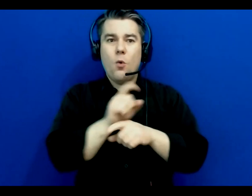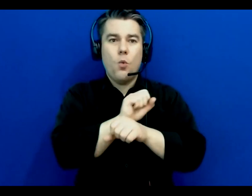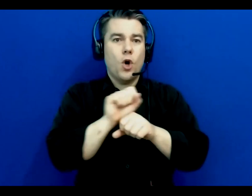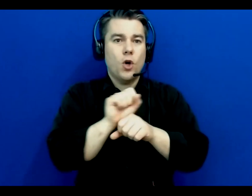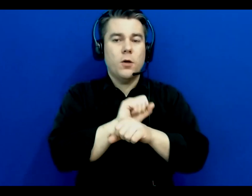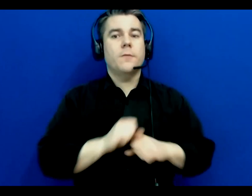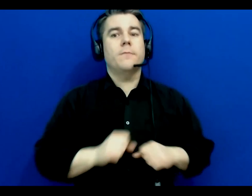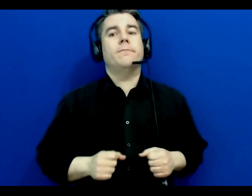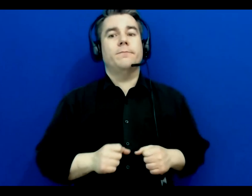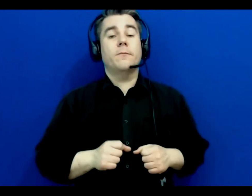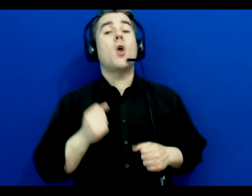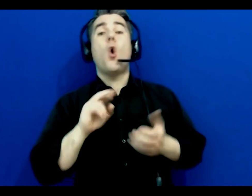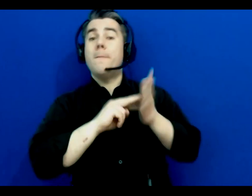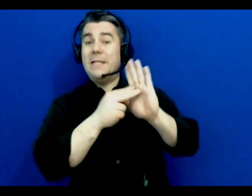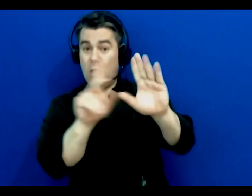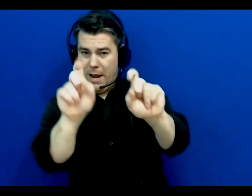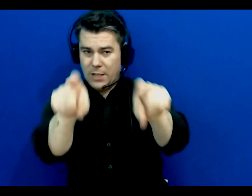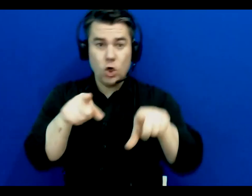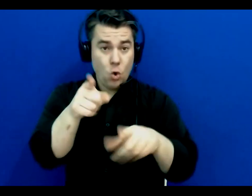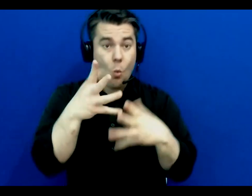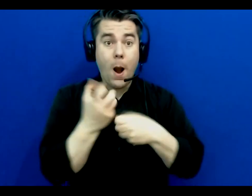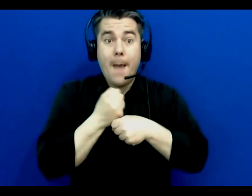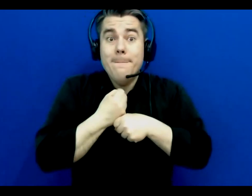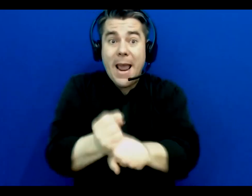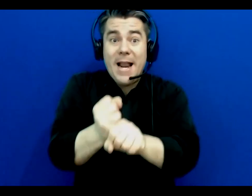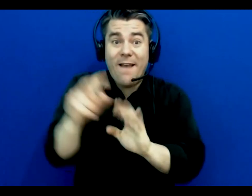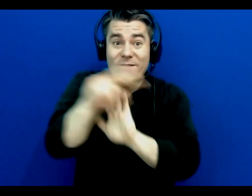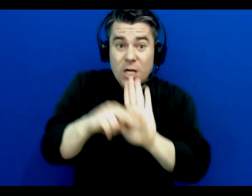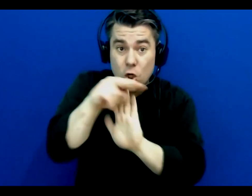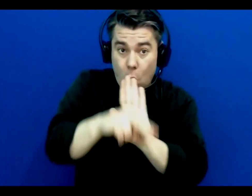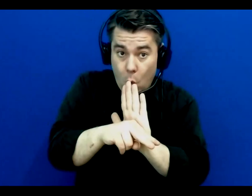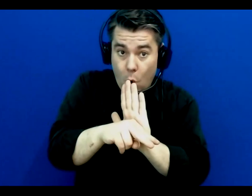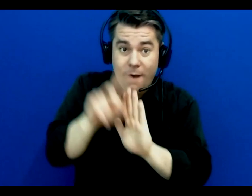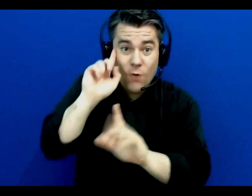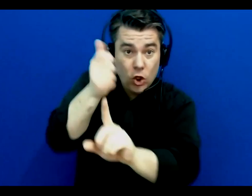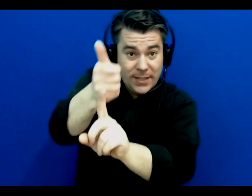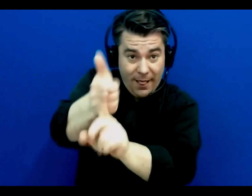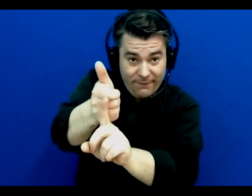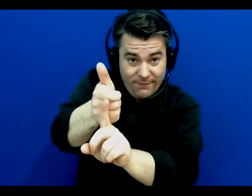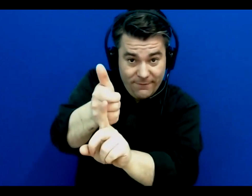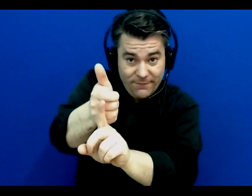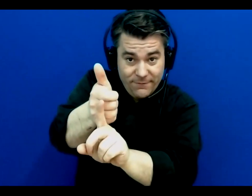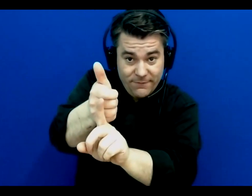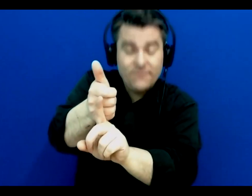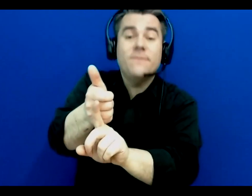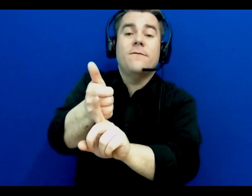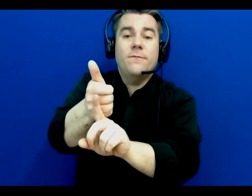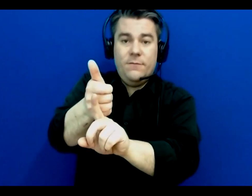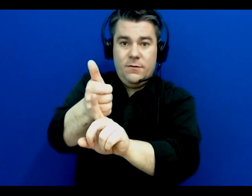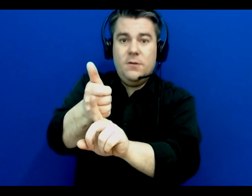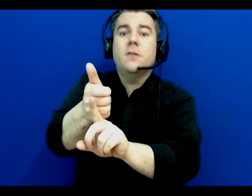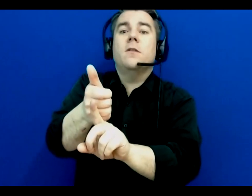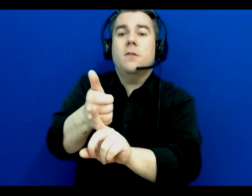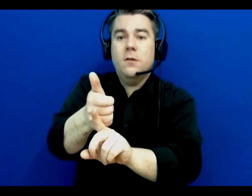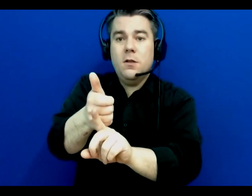Okay, so you're wanting to make a video for yourself? Yes, yes.